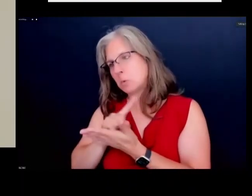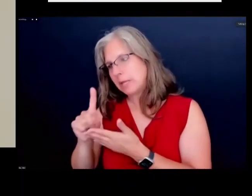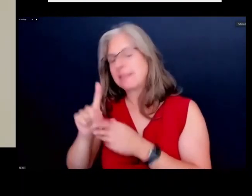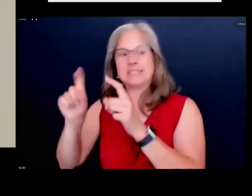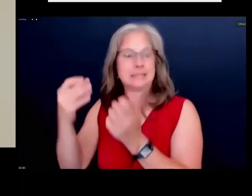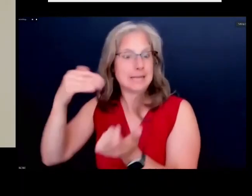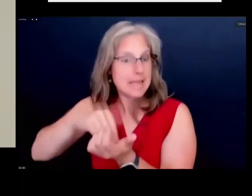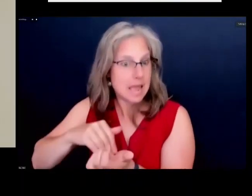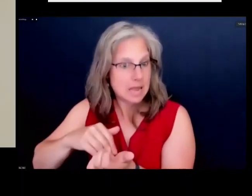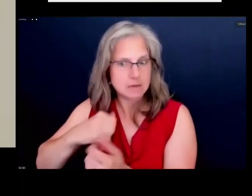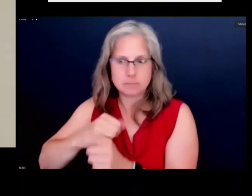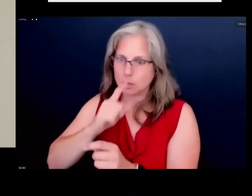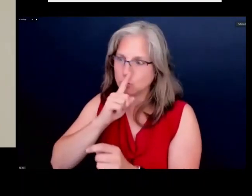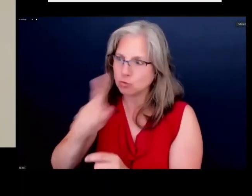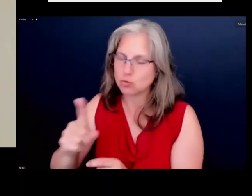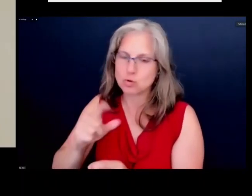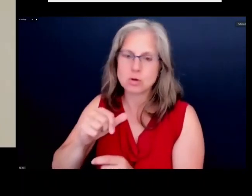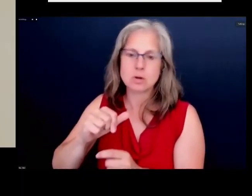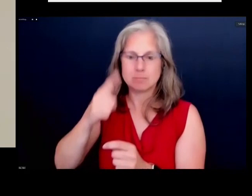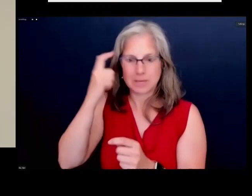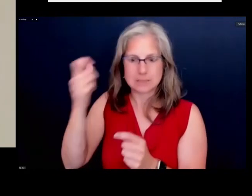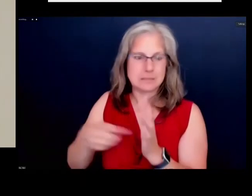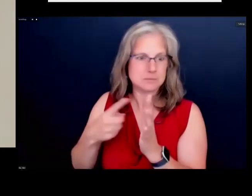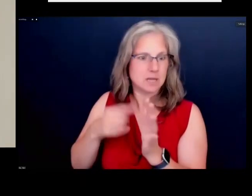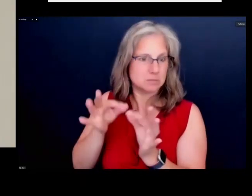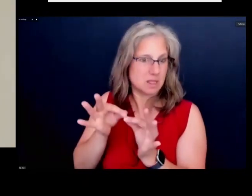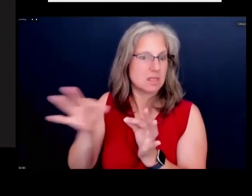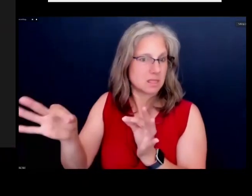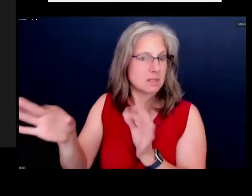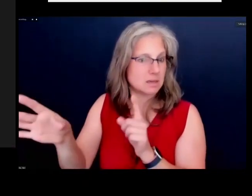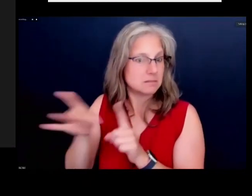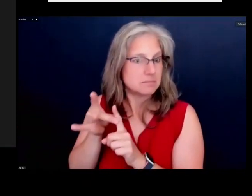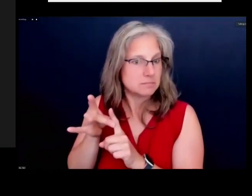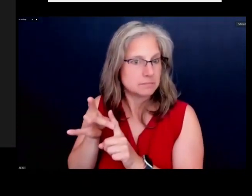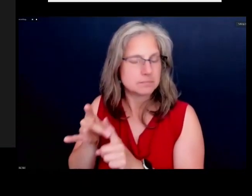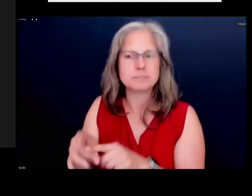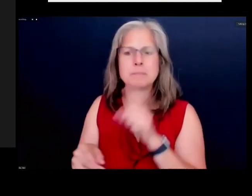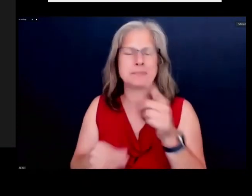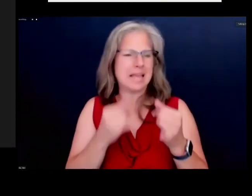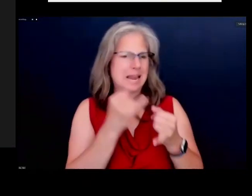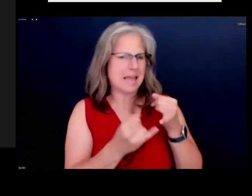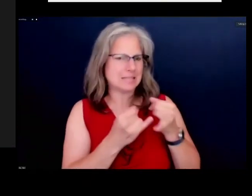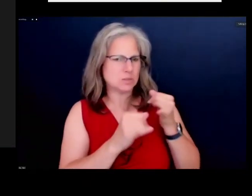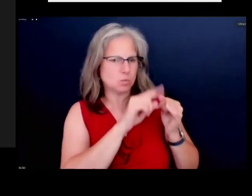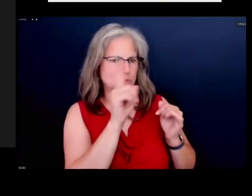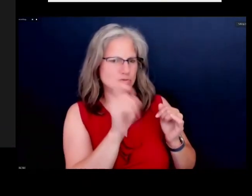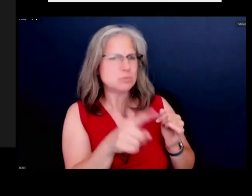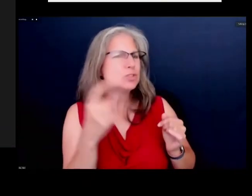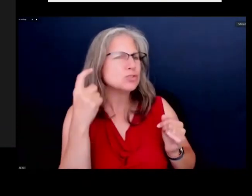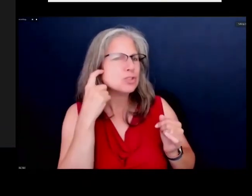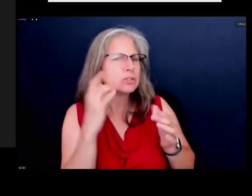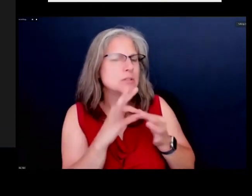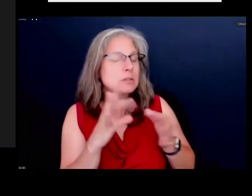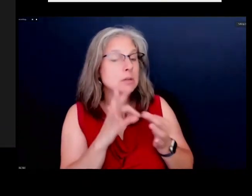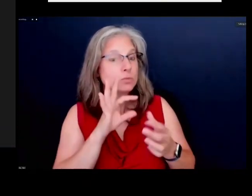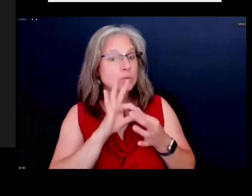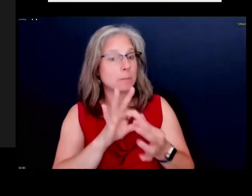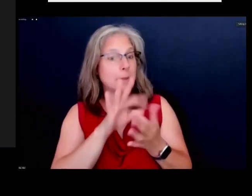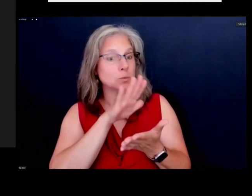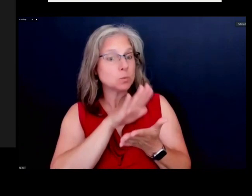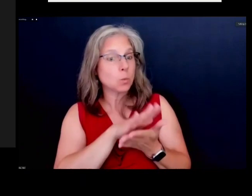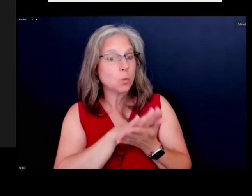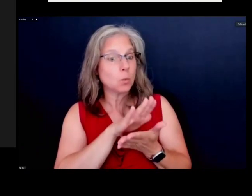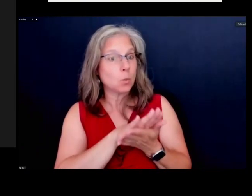be safe that you didn't catch the infection on your trip. And one last question. We just heard you speak